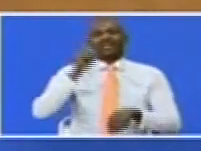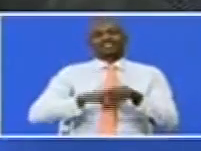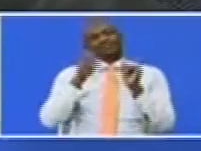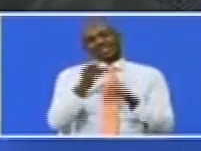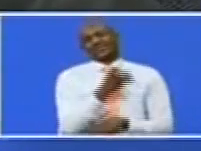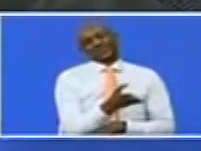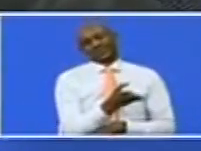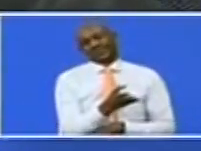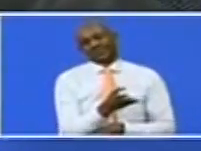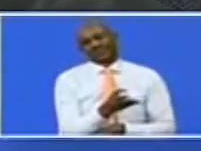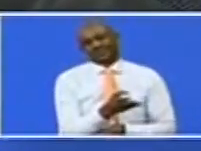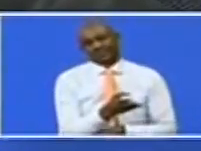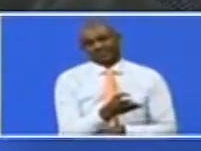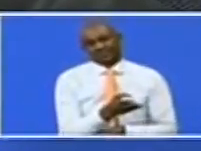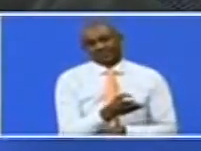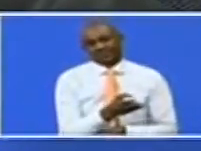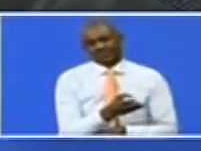years. Civil Appeal